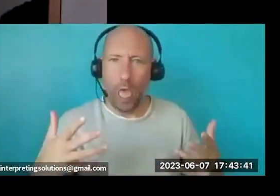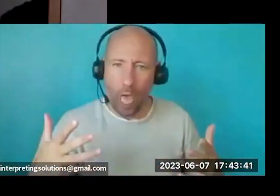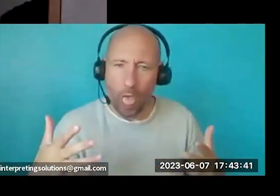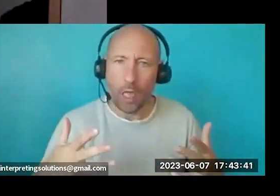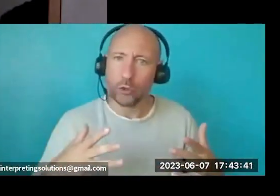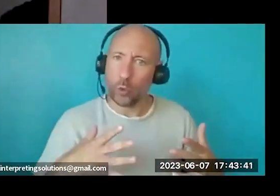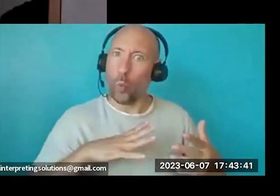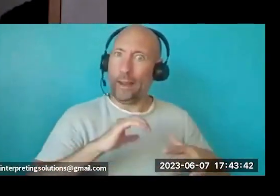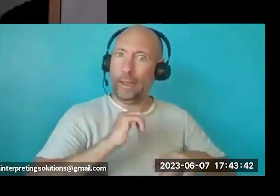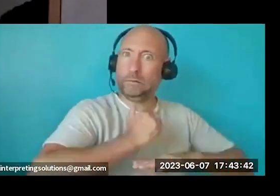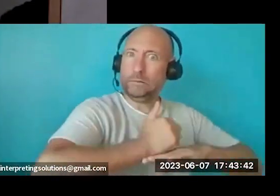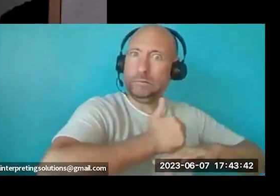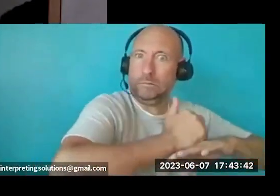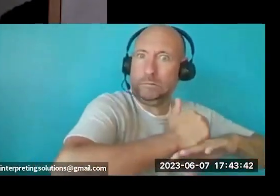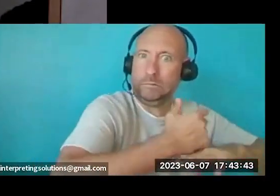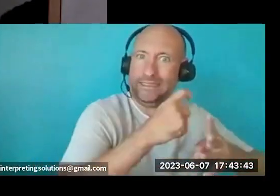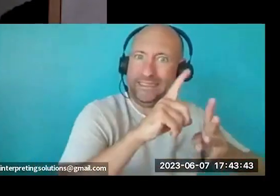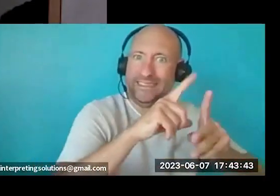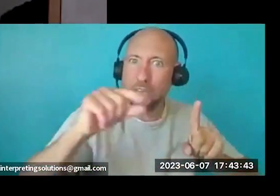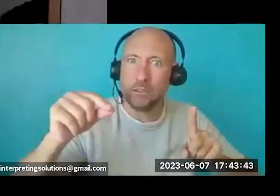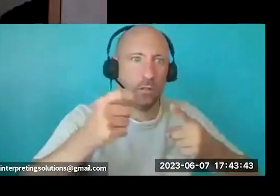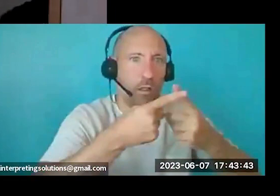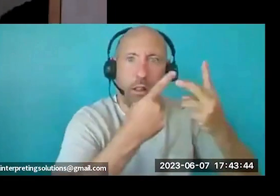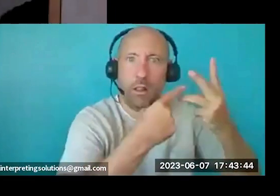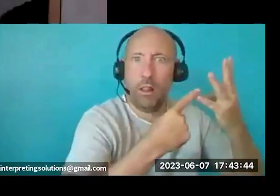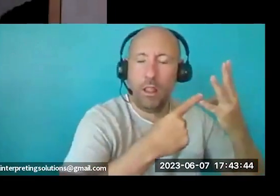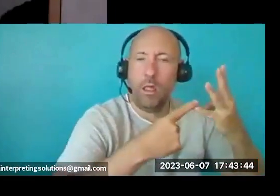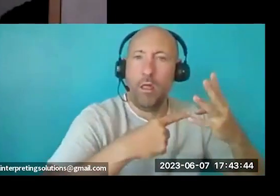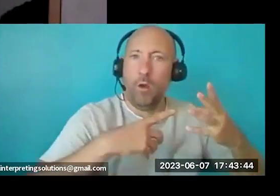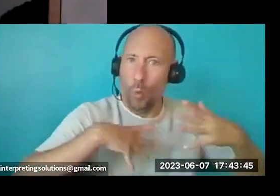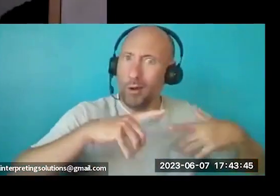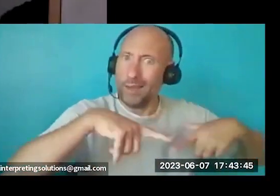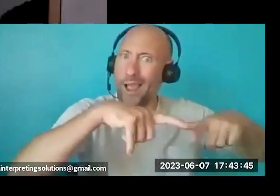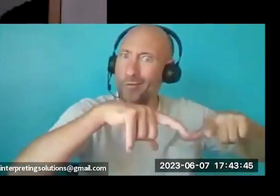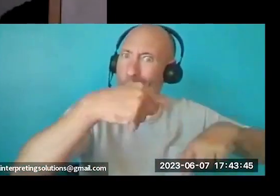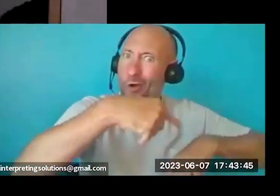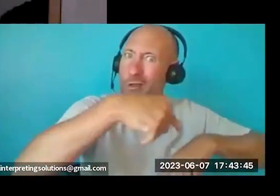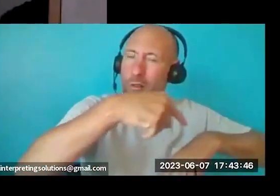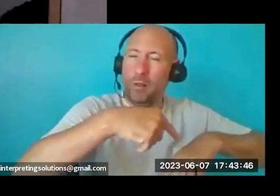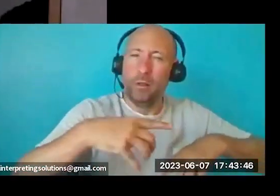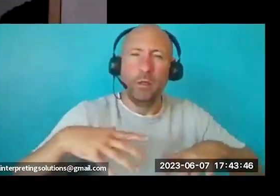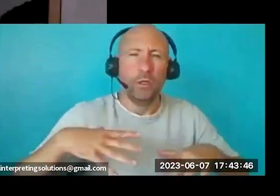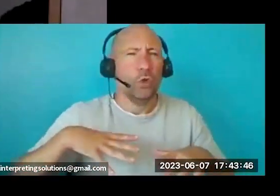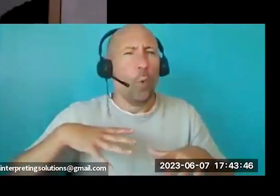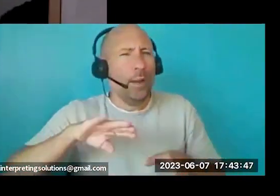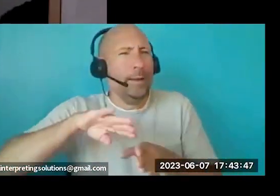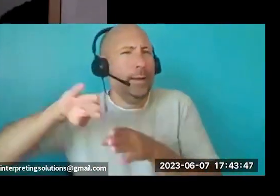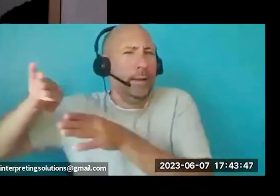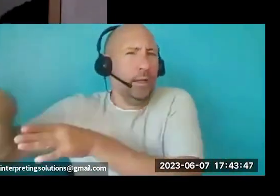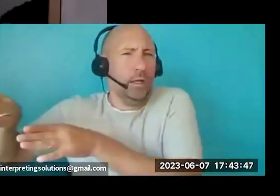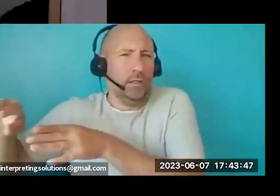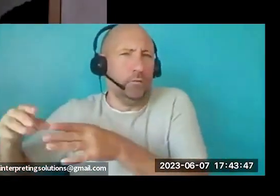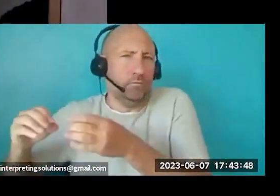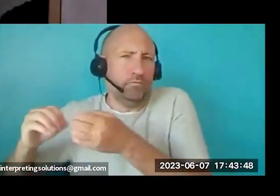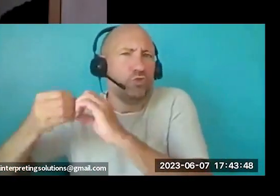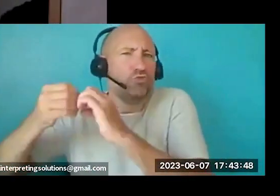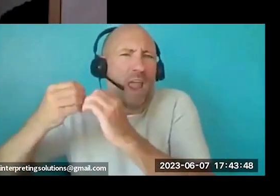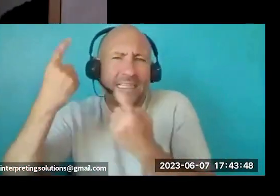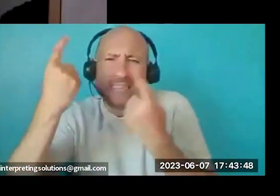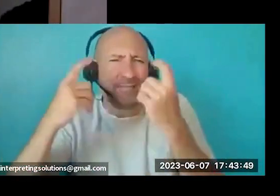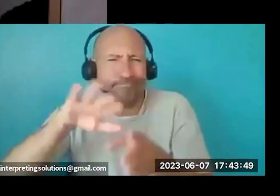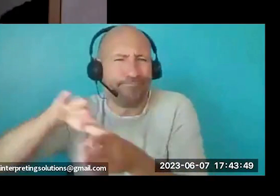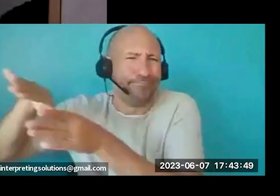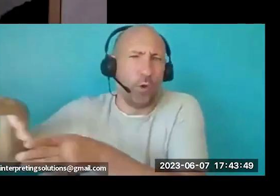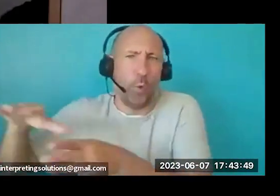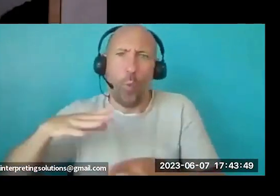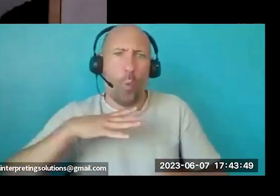so we actually paused a lot of creative ideas and decided to go with this very simple idea of having a conversation